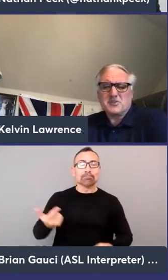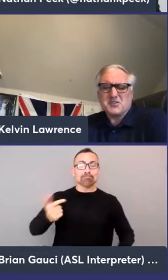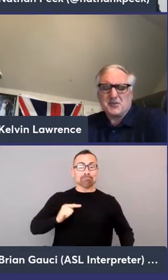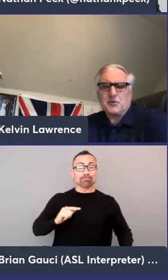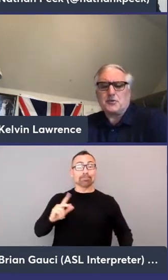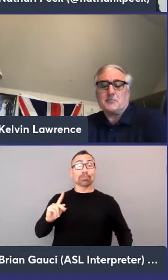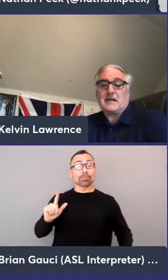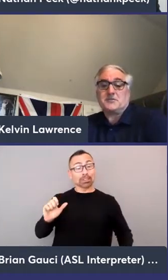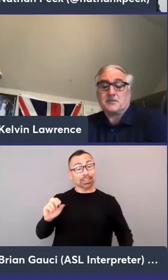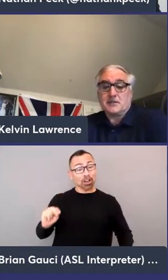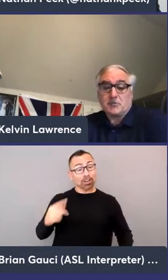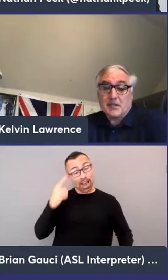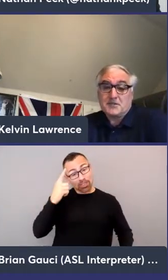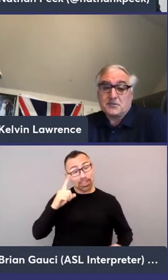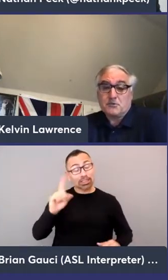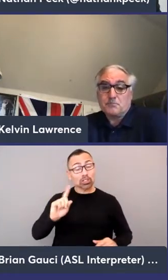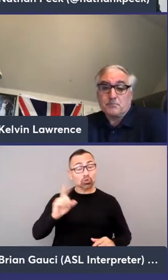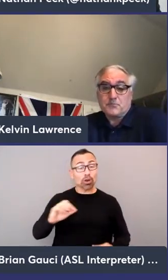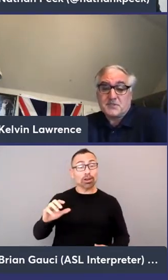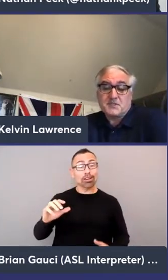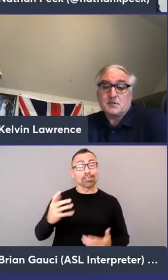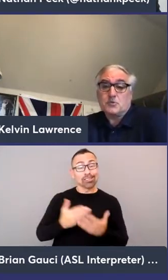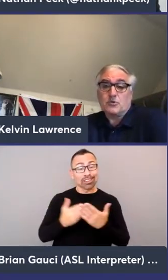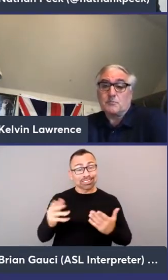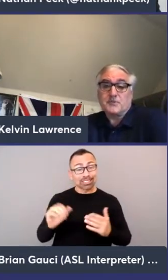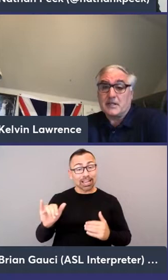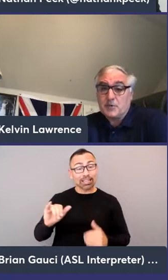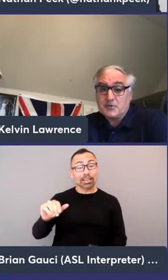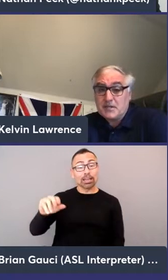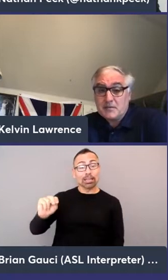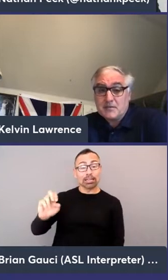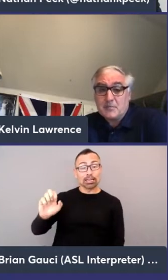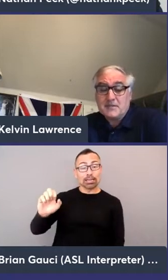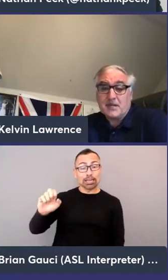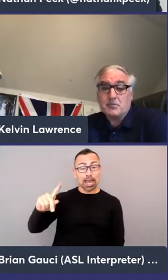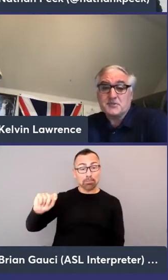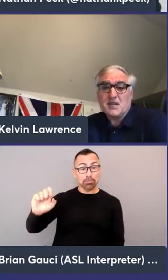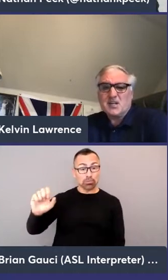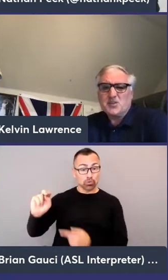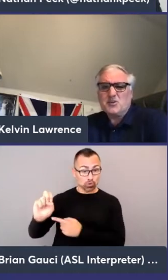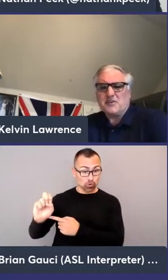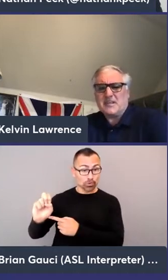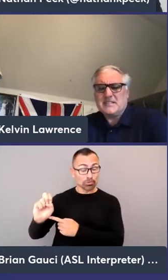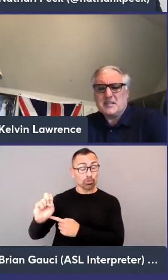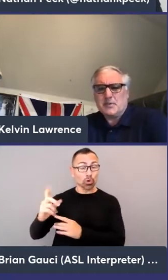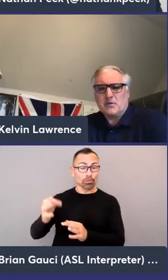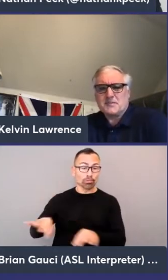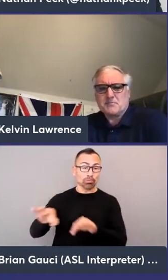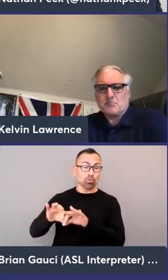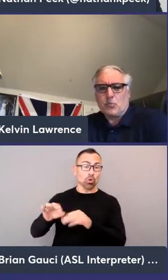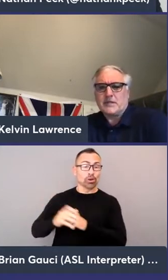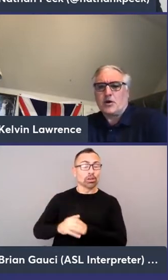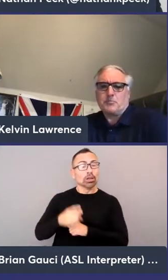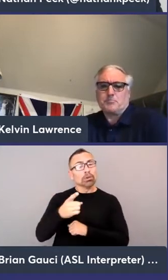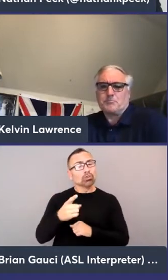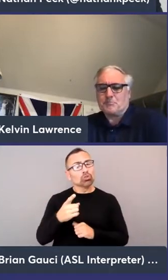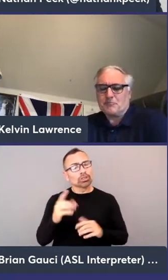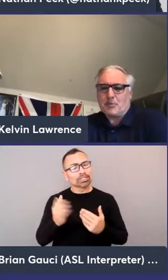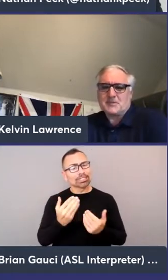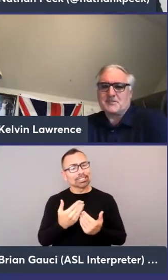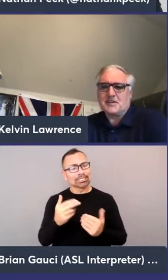own, because you could imagine in a relational system or DynamoDB tables, you could very easily build